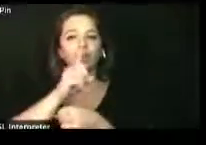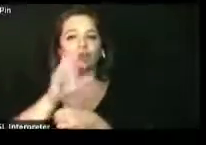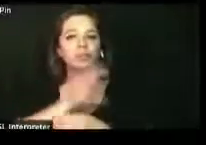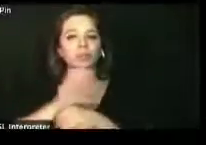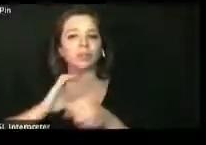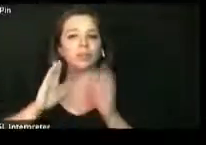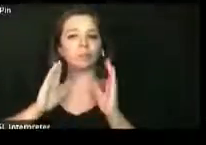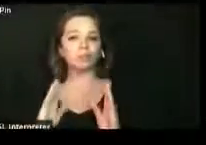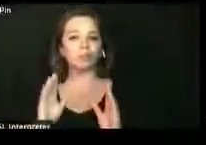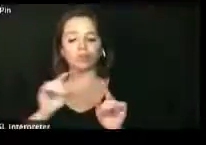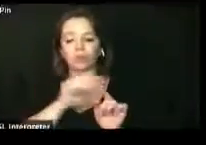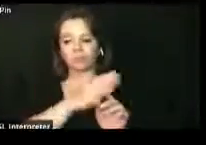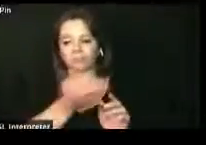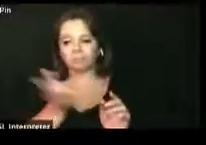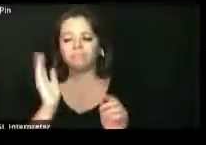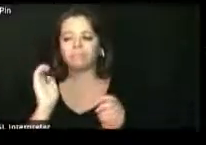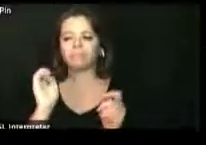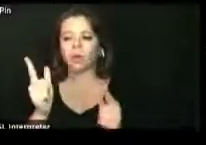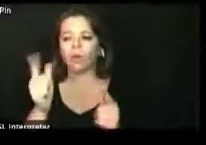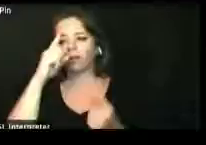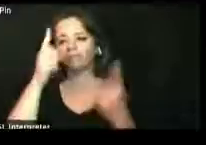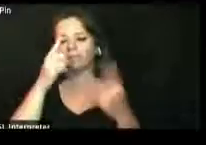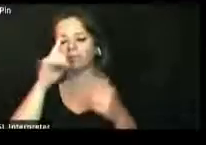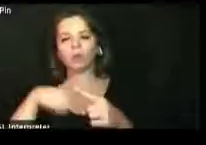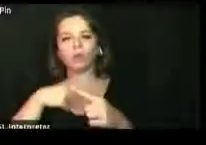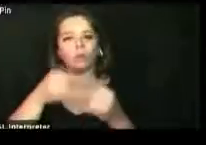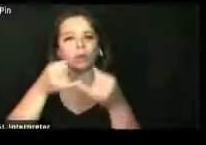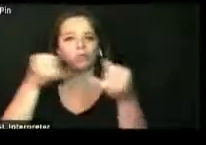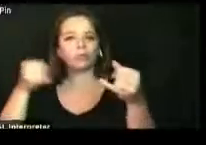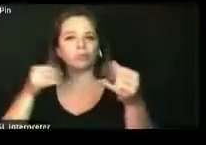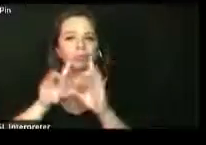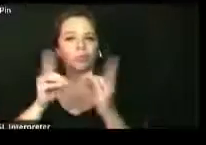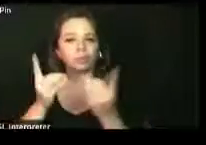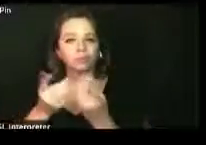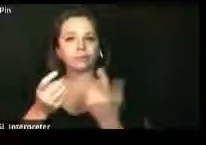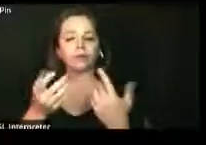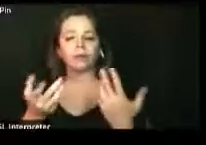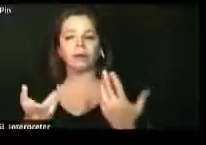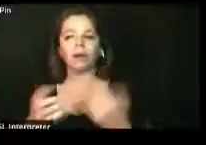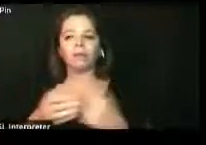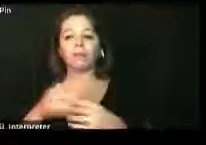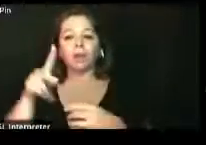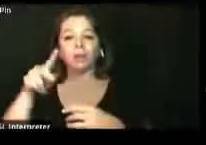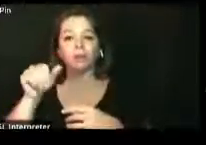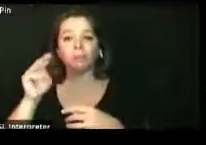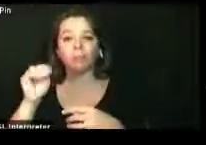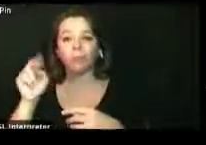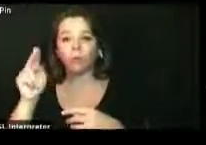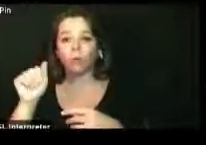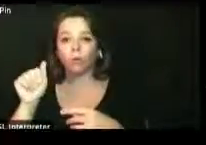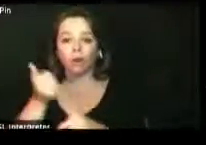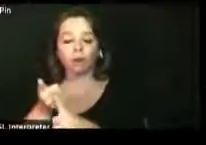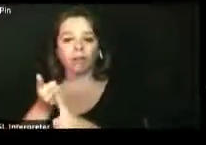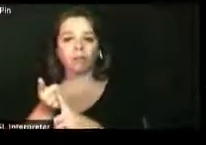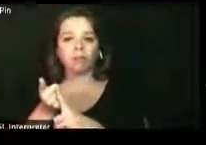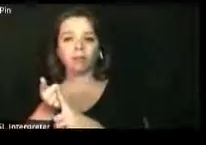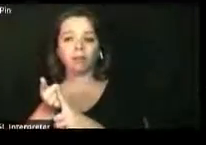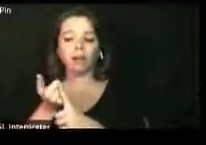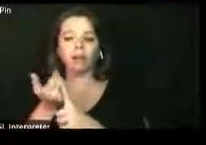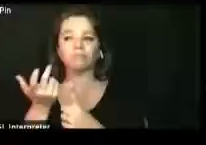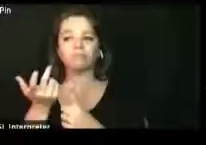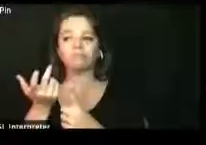know, take into consideration when redrawing the lines that, you know, Pomona, we are